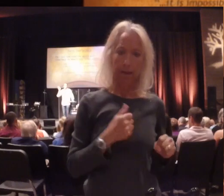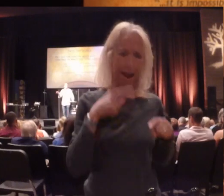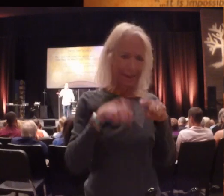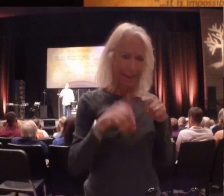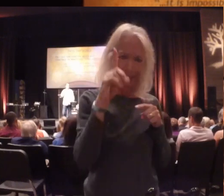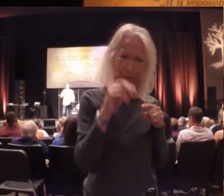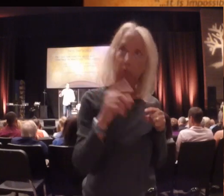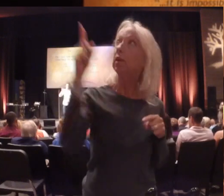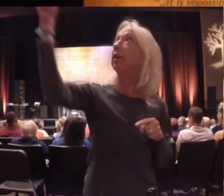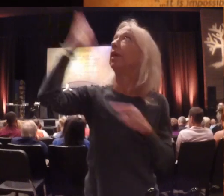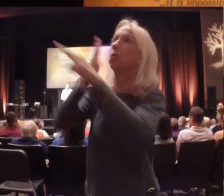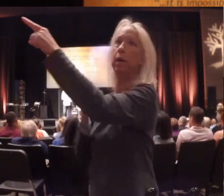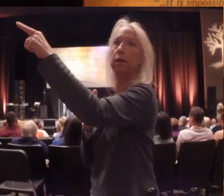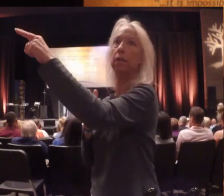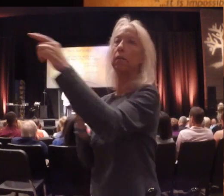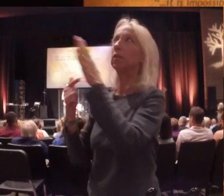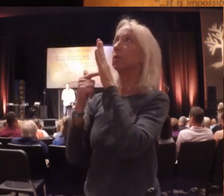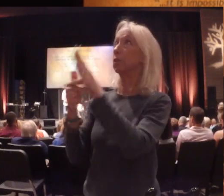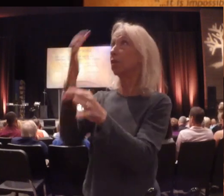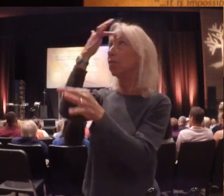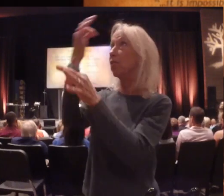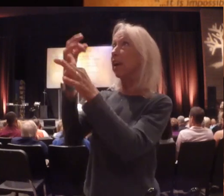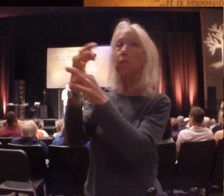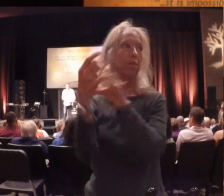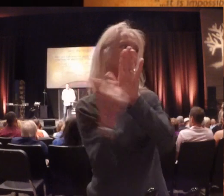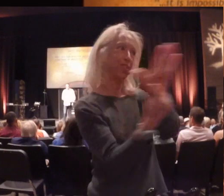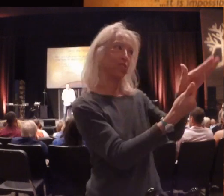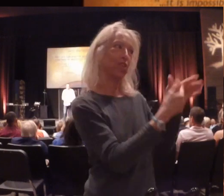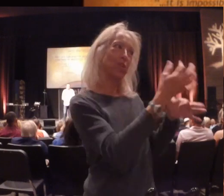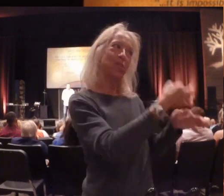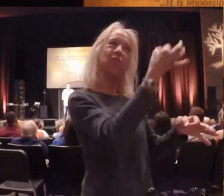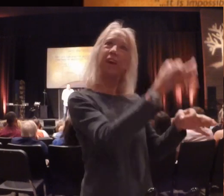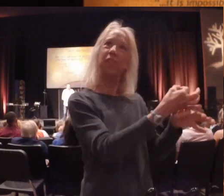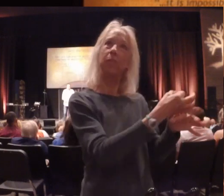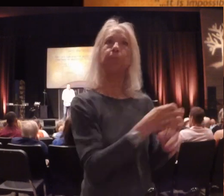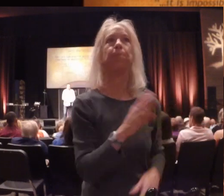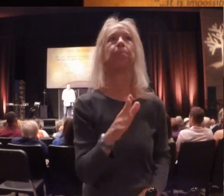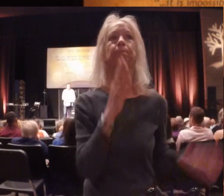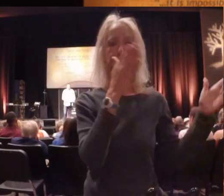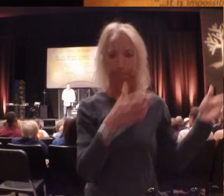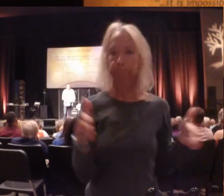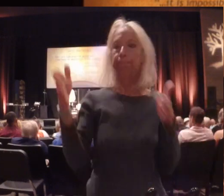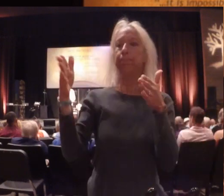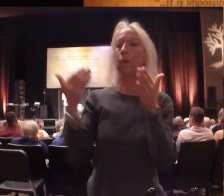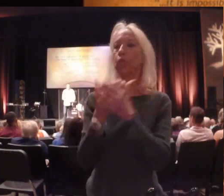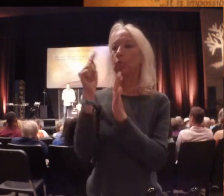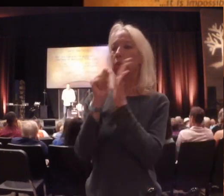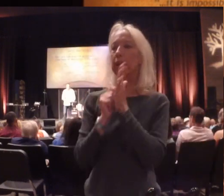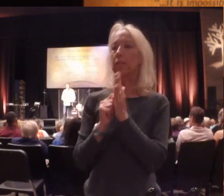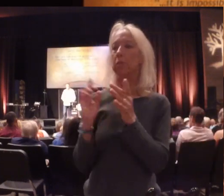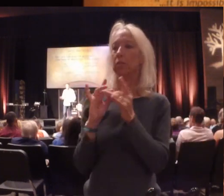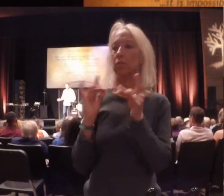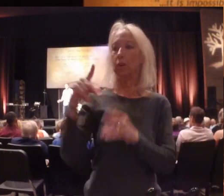saying, look, show me your faith, and I will show you my faithfulness. The story of Peter